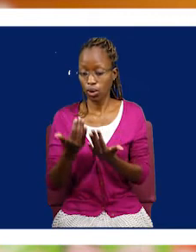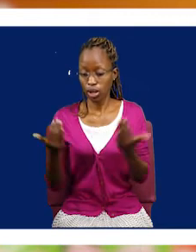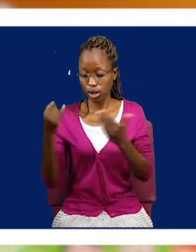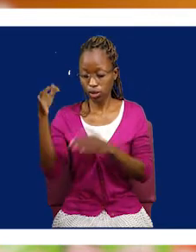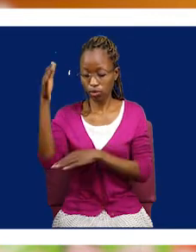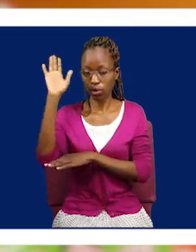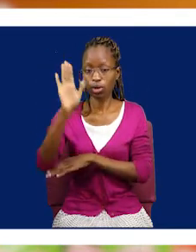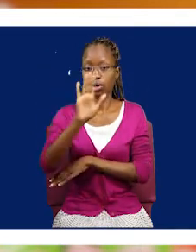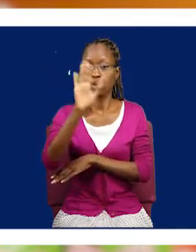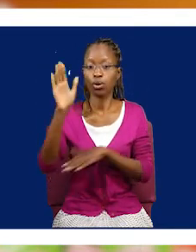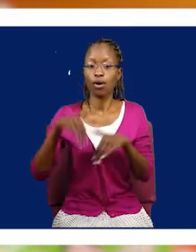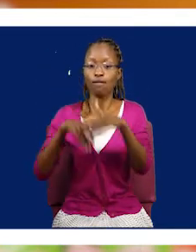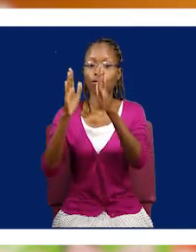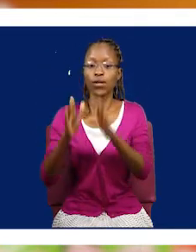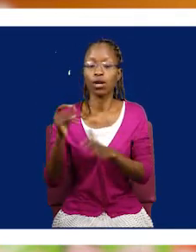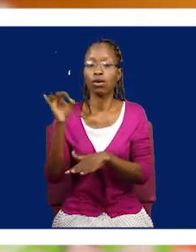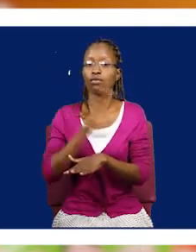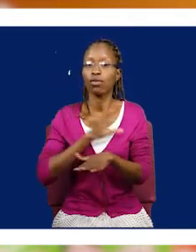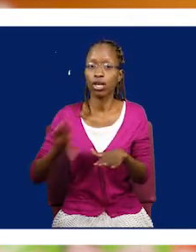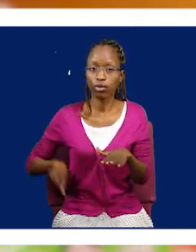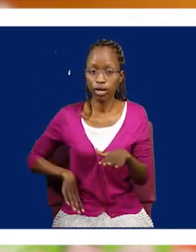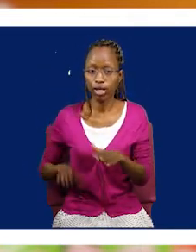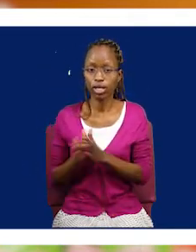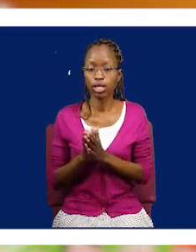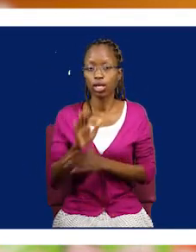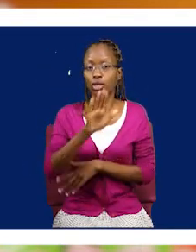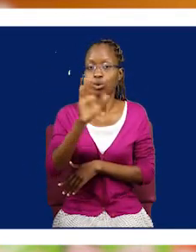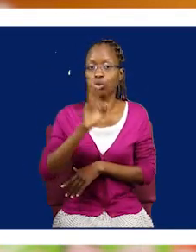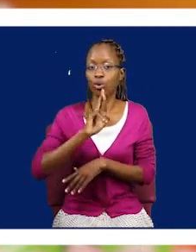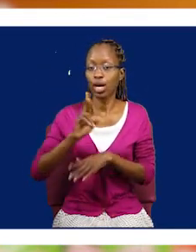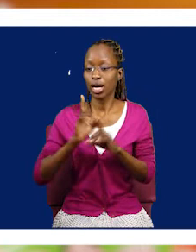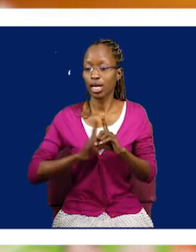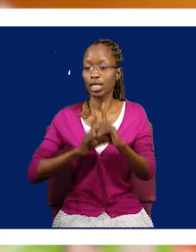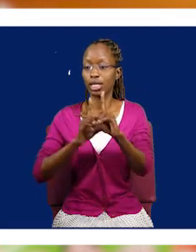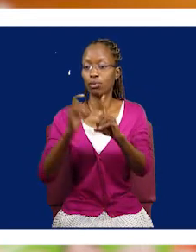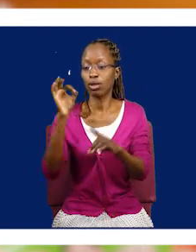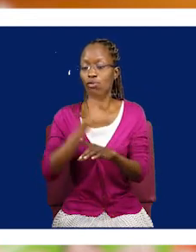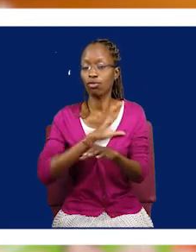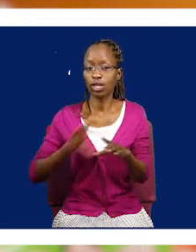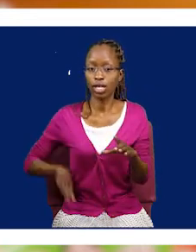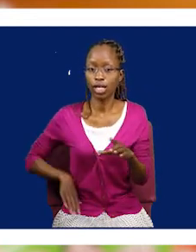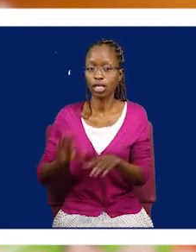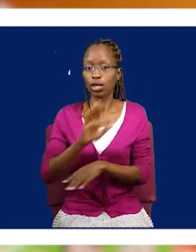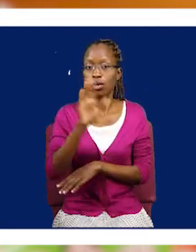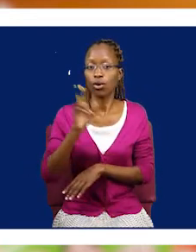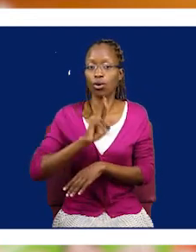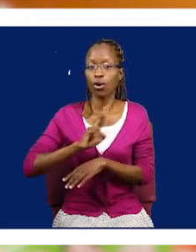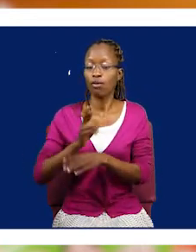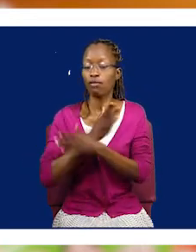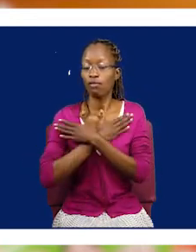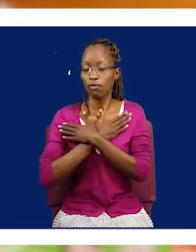of God. You are a follower of Christ. You are a disciple of Christ. You